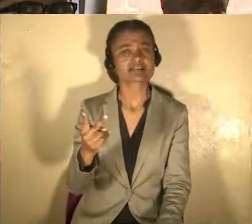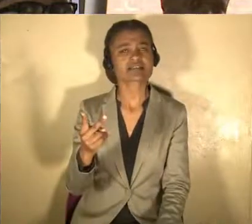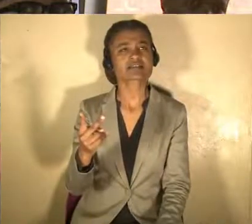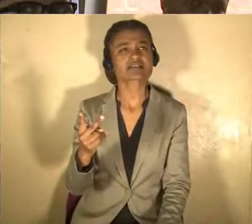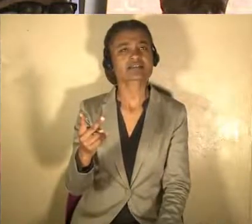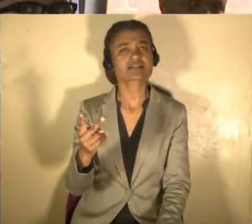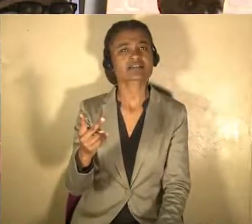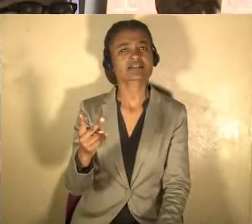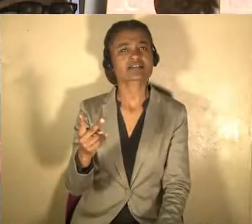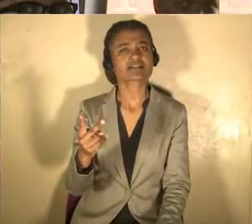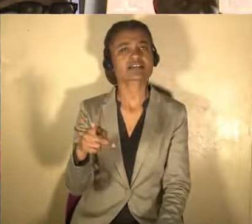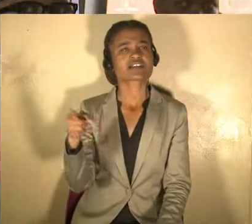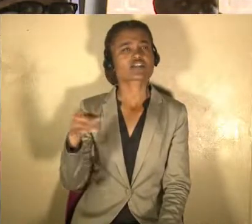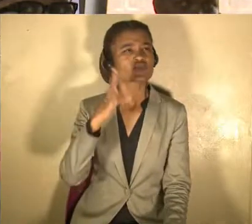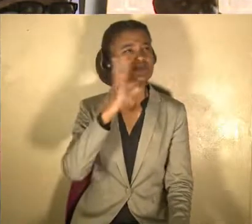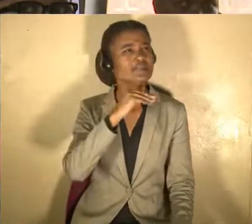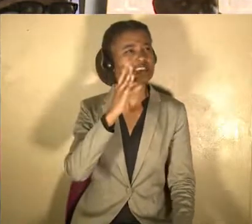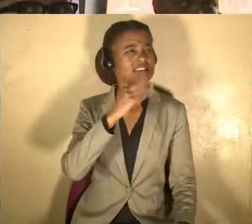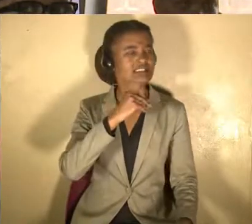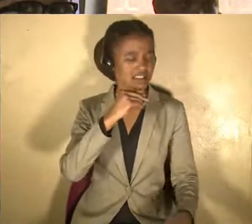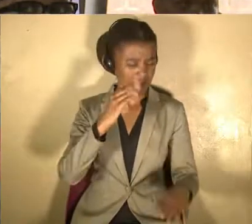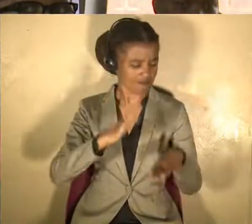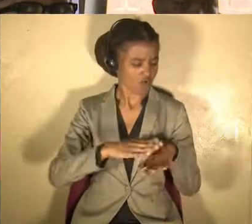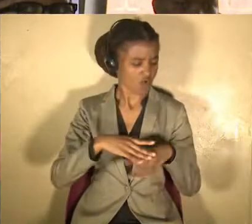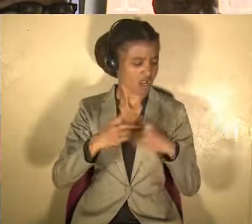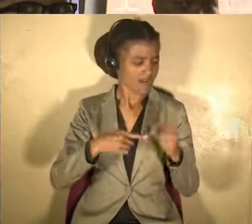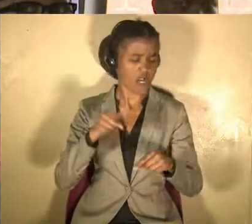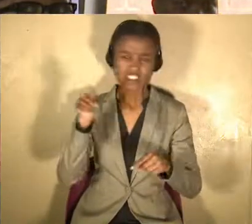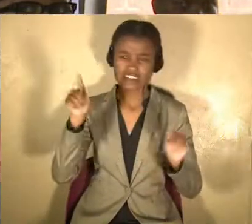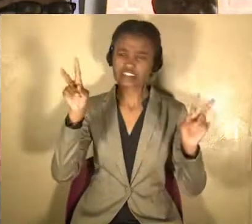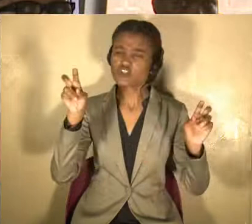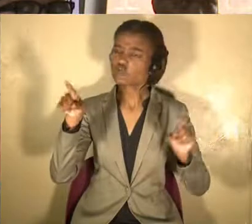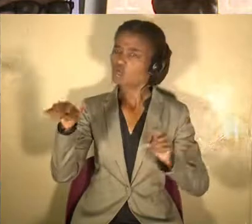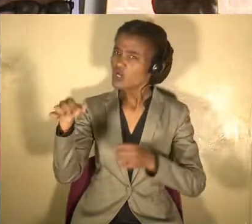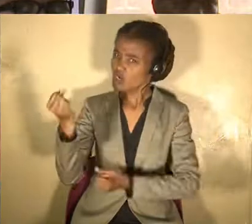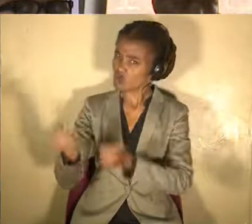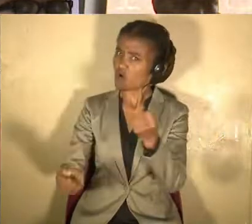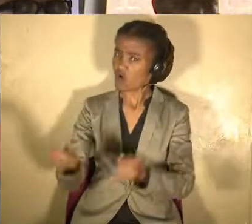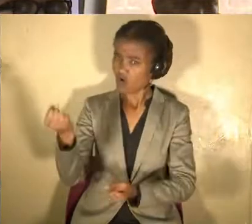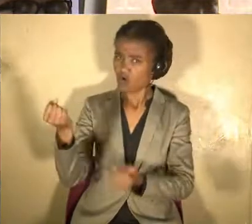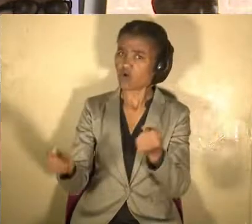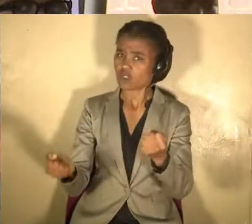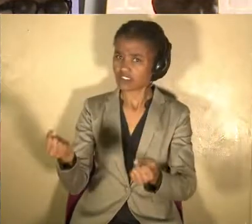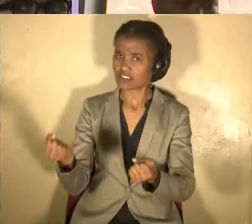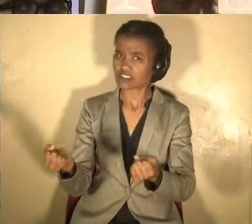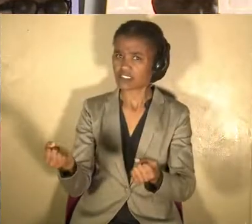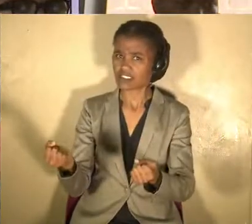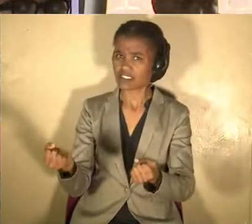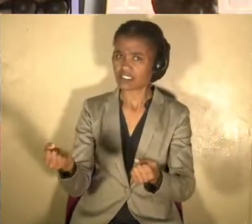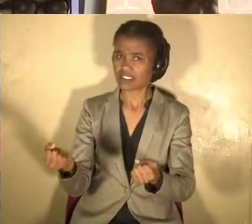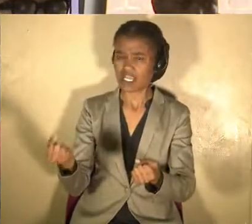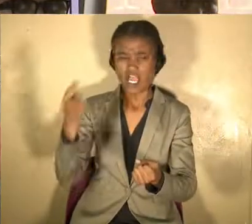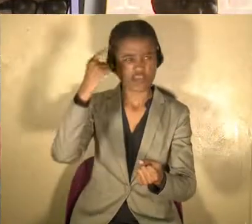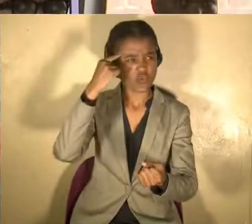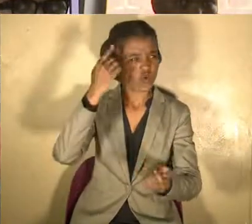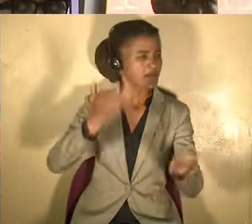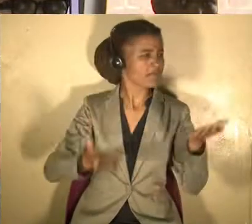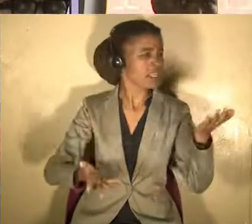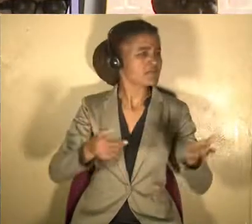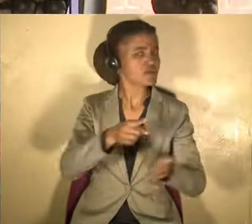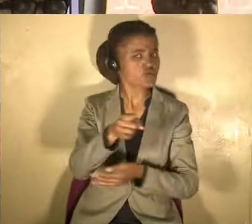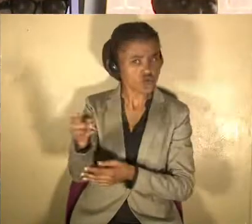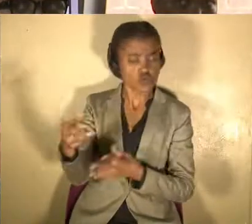you're speaking more about it, like the court. So then kabanga kutuena no mama kakula nizaza na lawyer